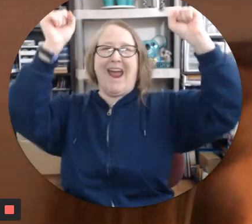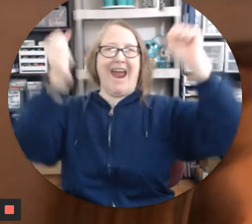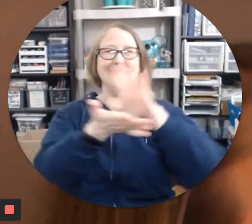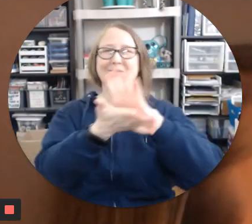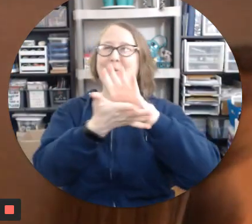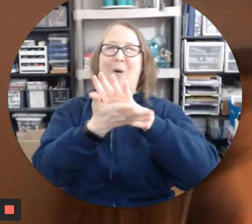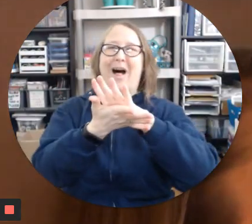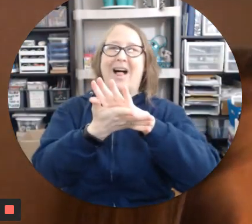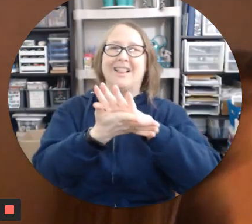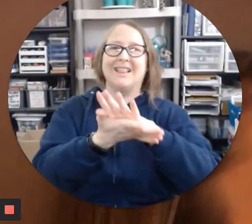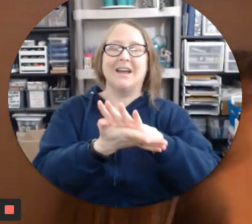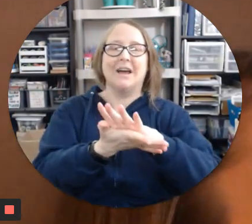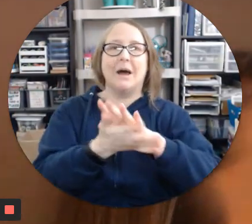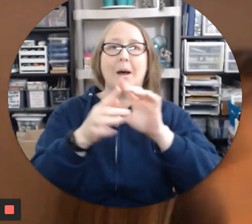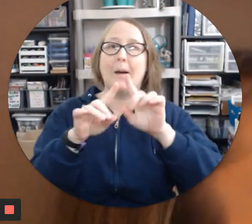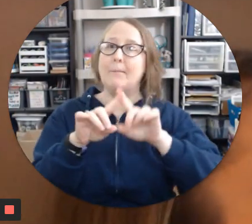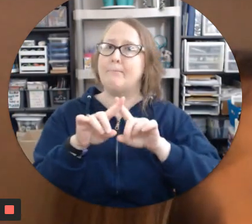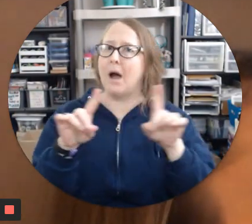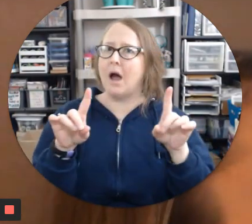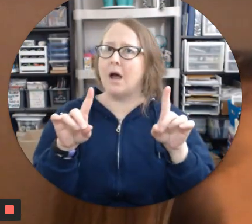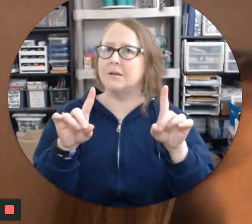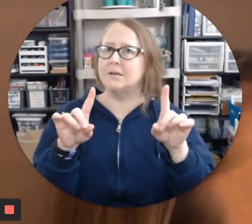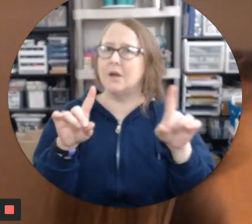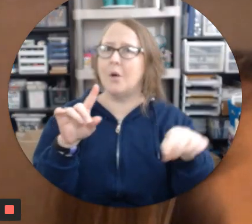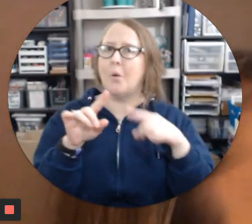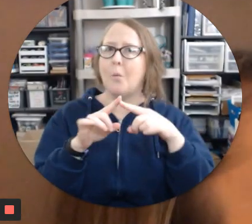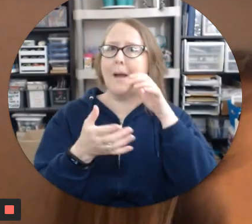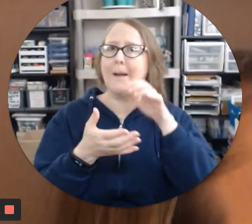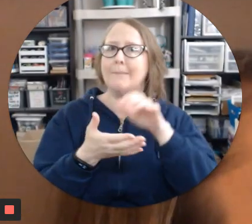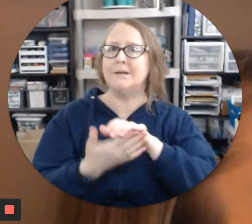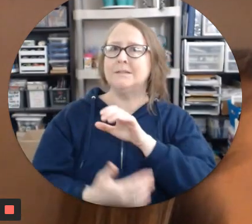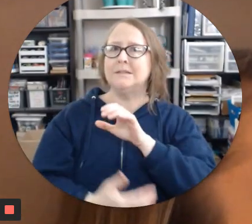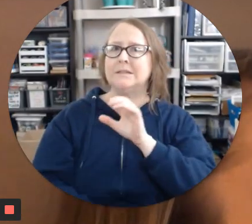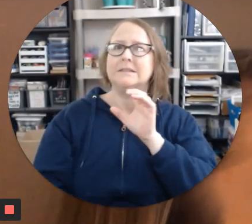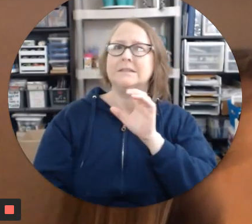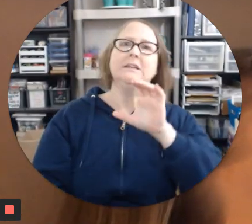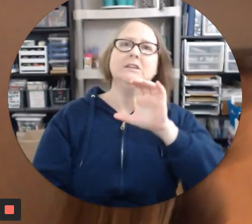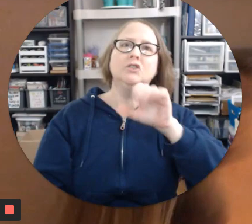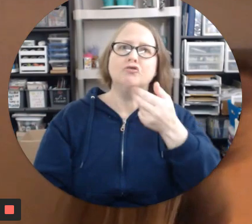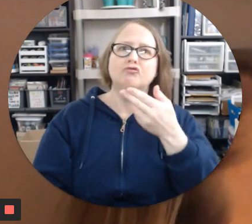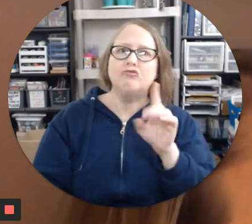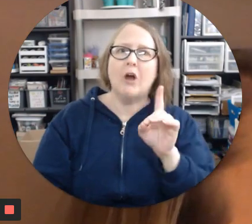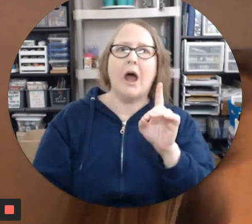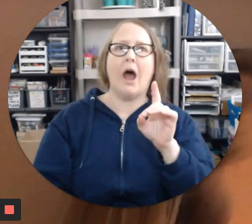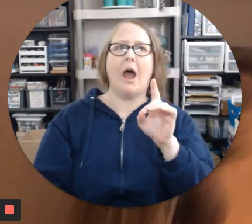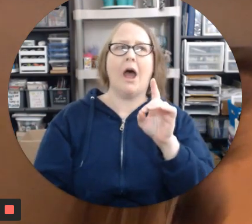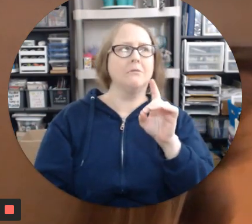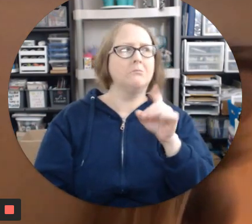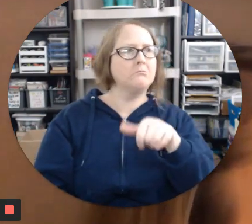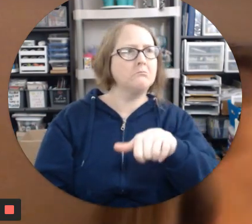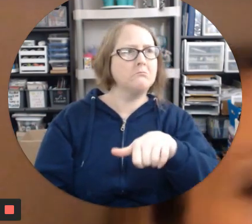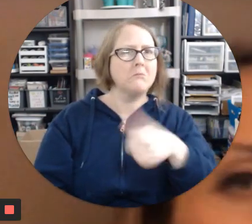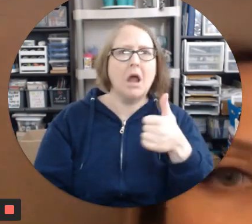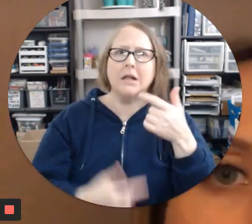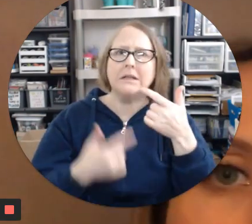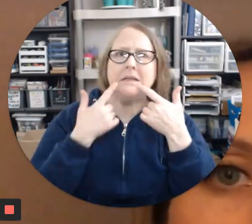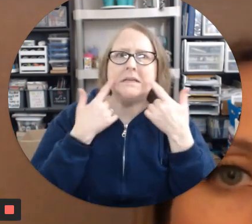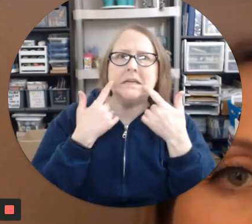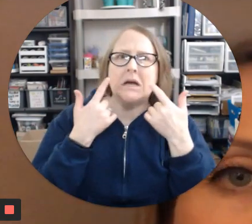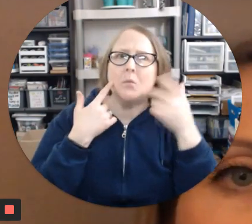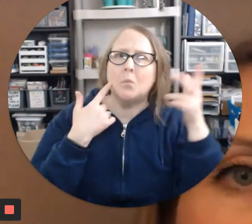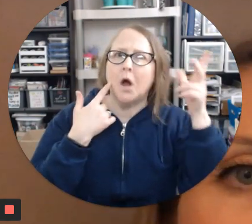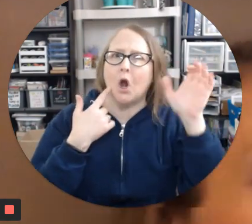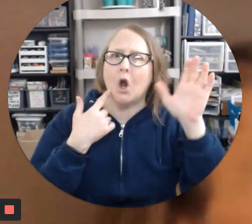School! But when Mrs. Chud took roll call, everyone giggled upon hearing Chrysanthemum's